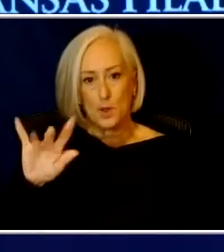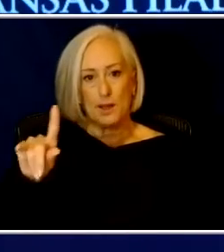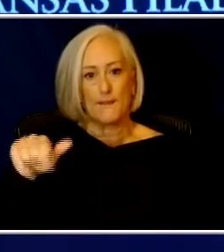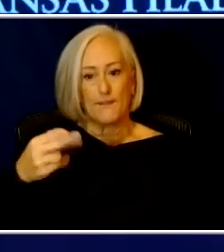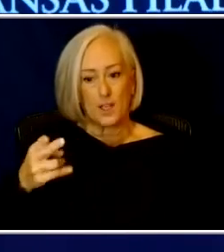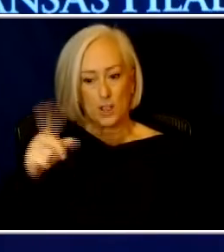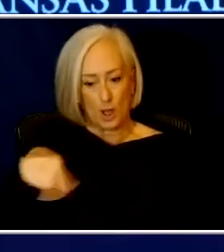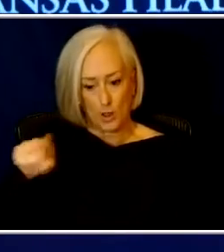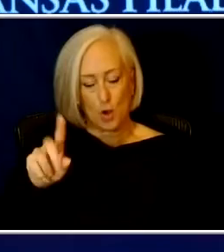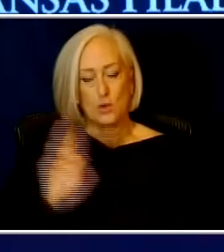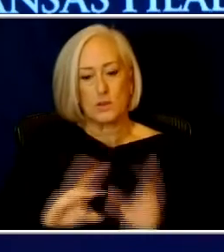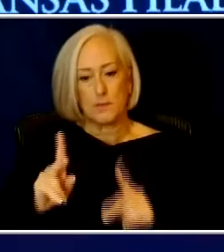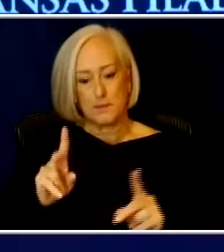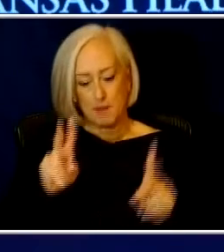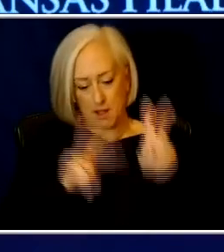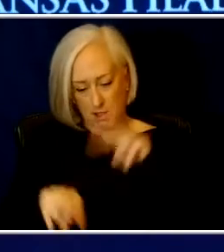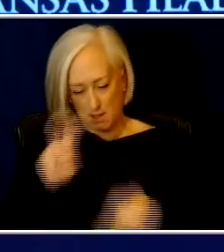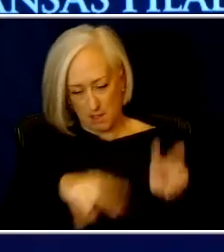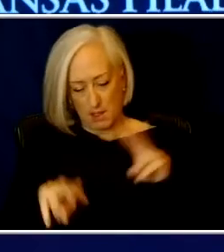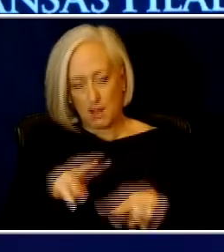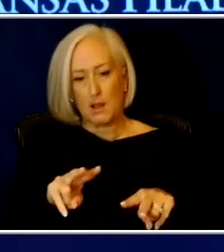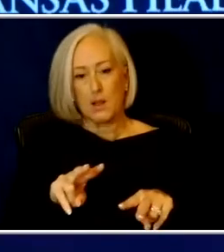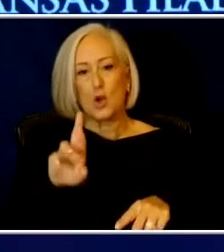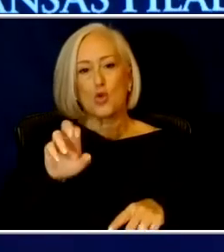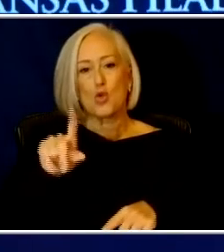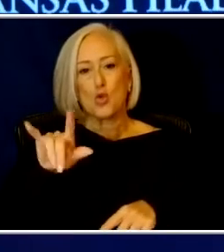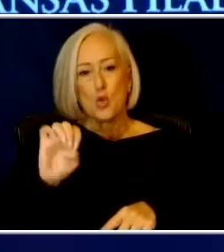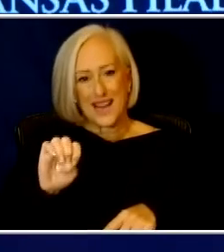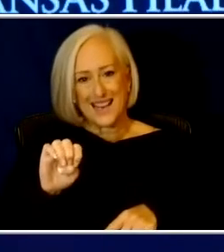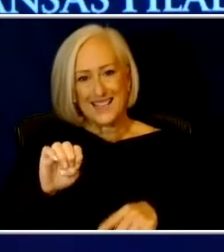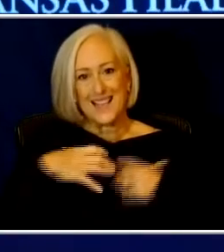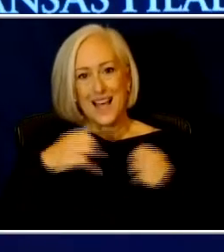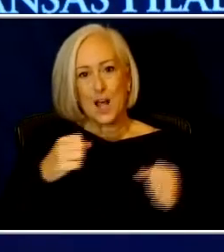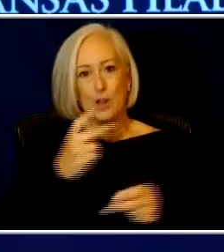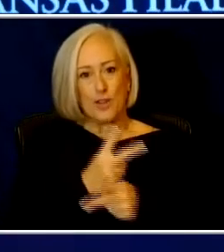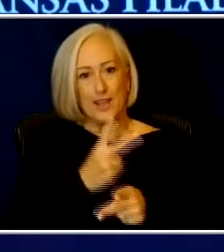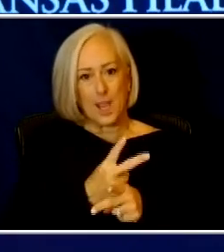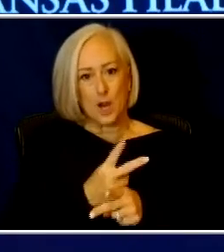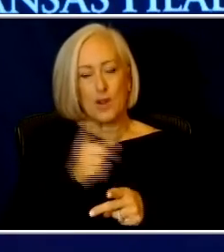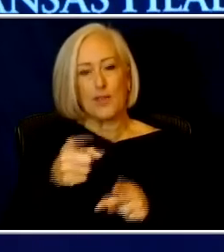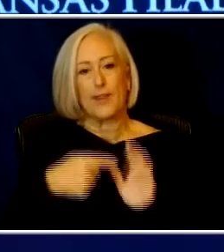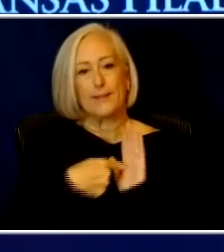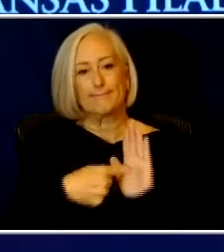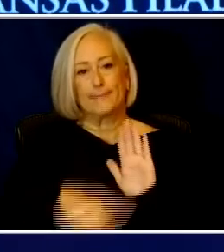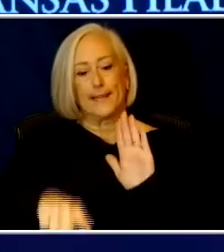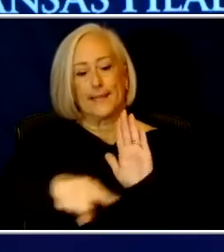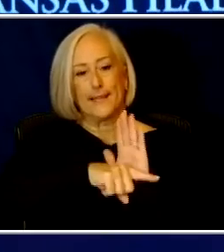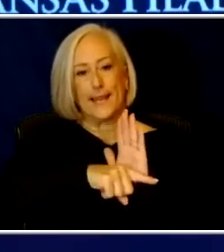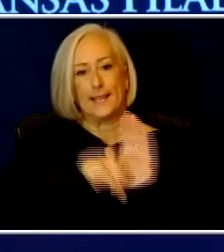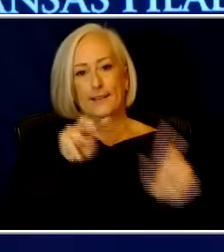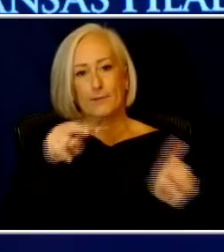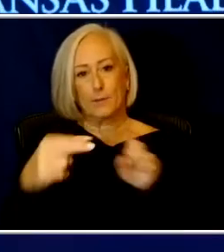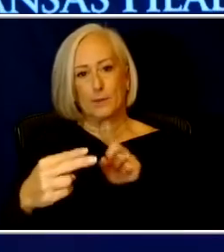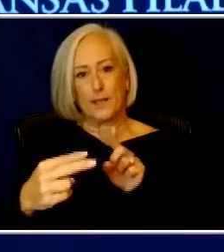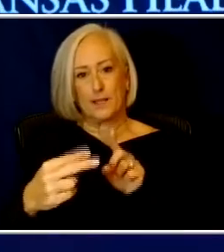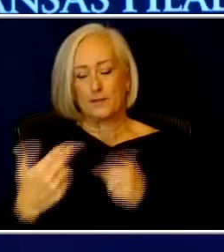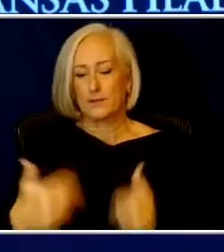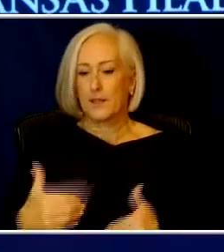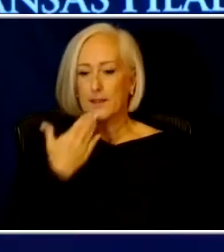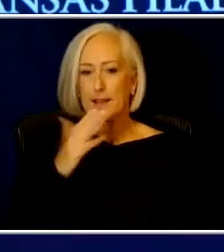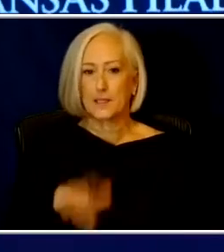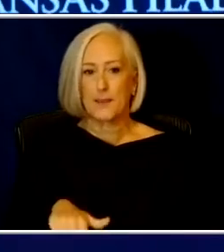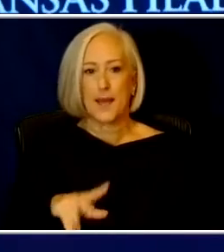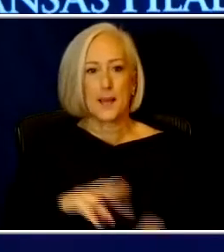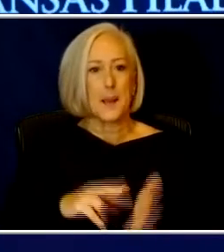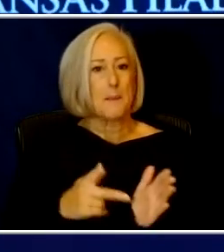we are getting a negative outlook. And getting a negative outlook is bad news, because it makes you can't go out and borrow money. It